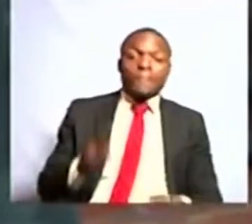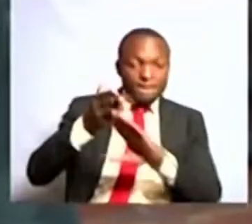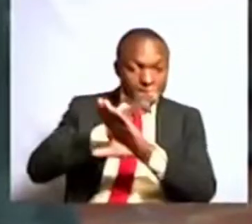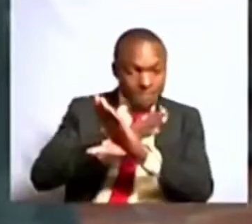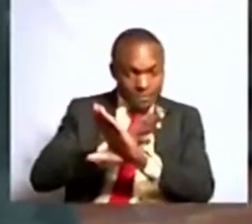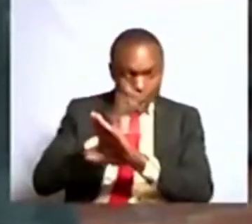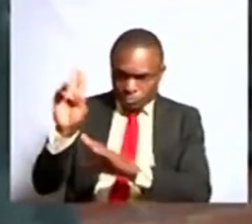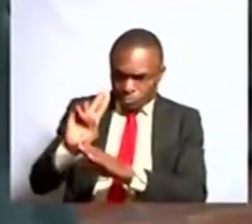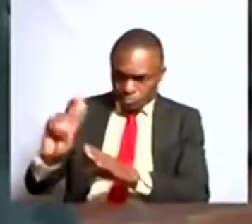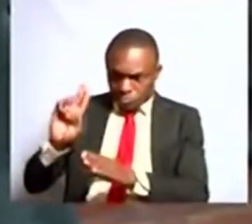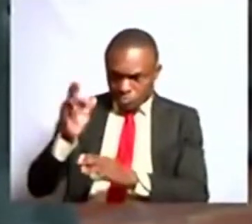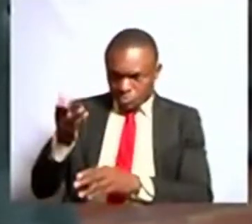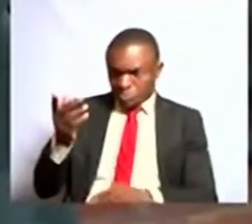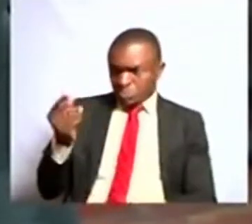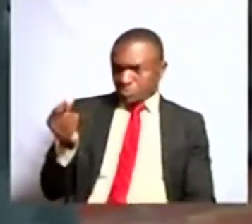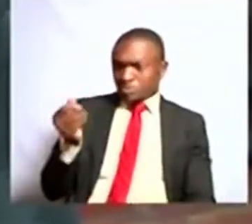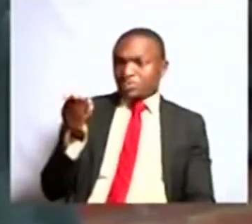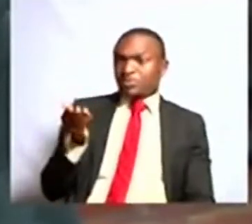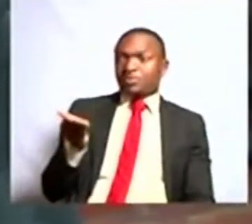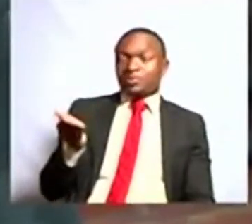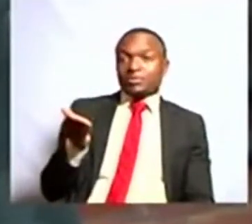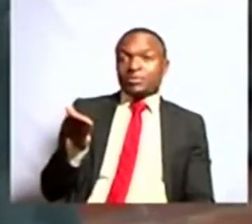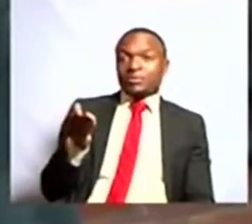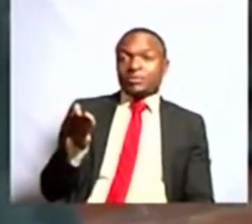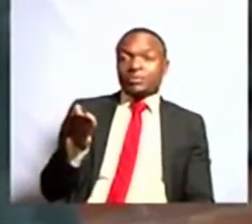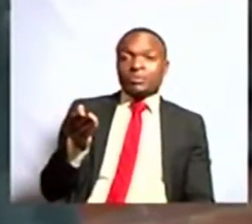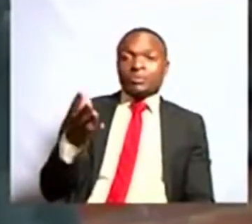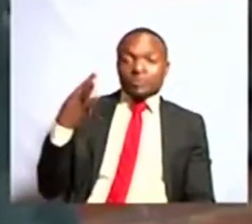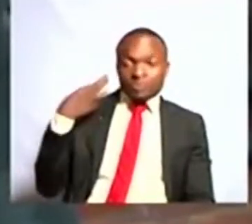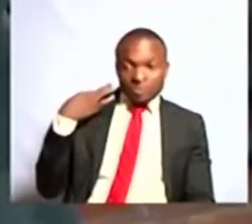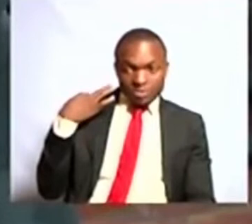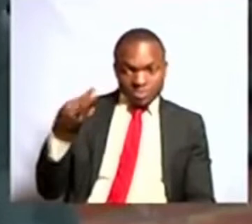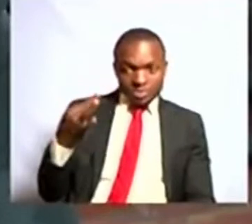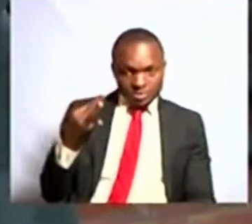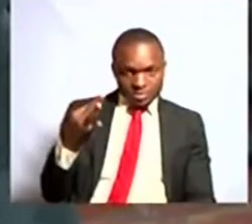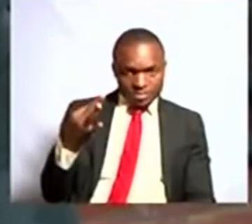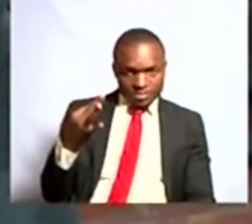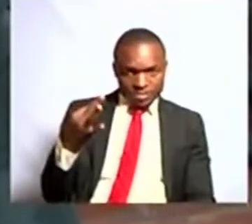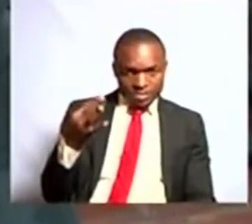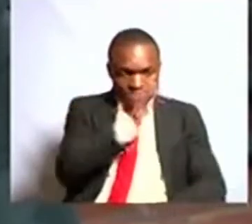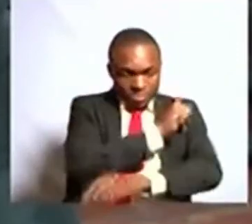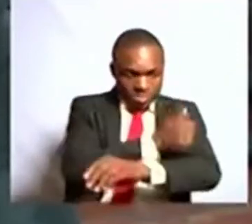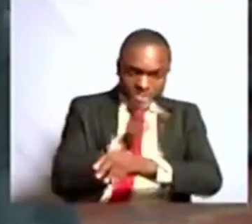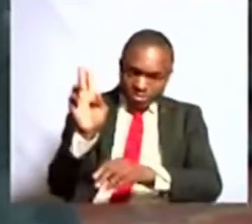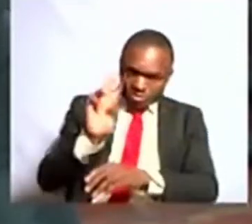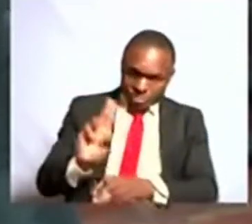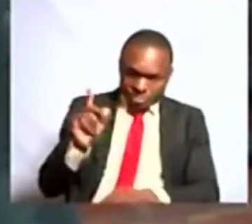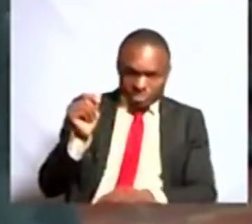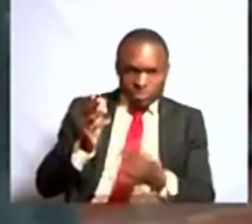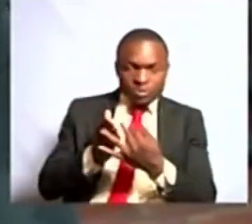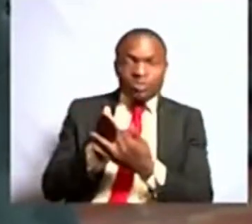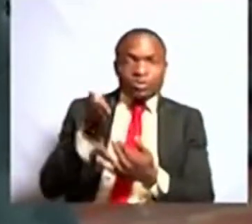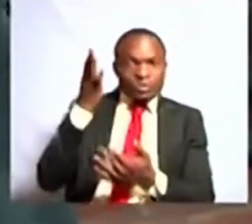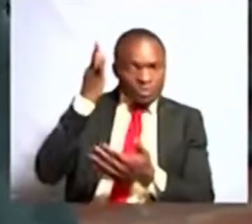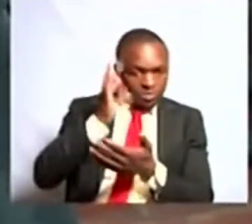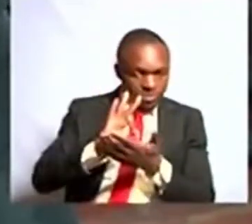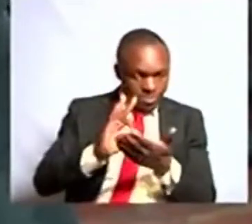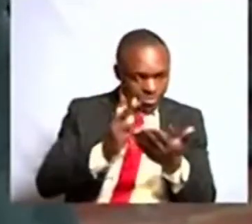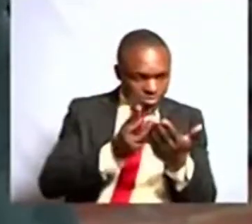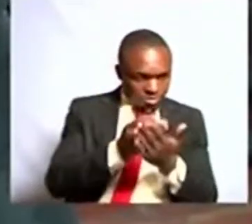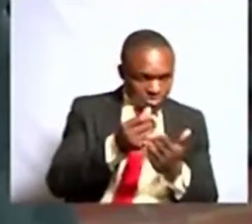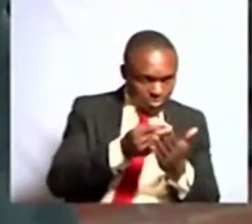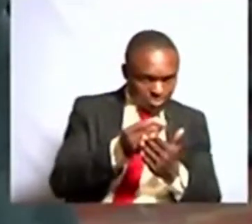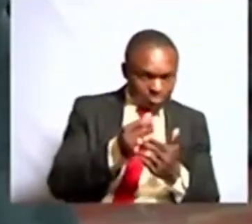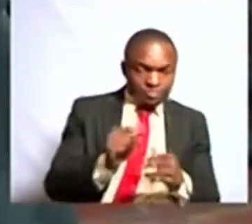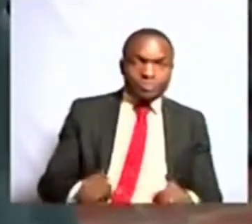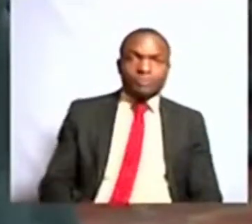we could use this money, we had to apply for authority to use this money through the Secretary to the Treasury.